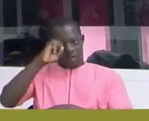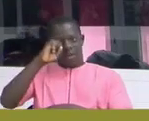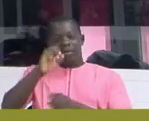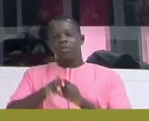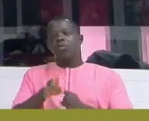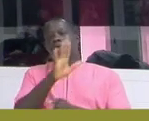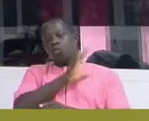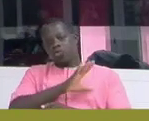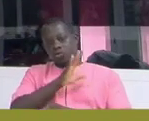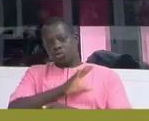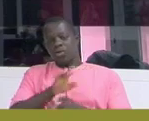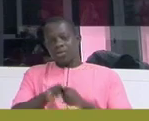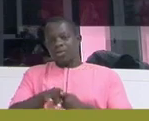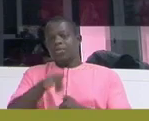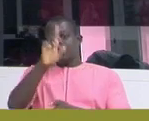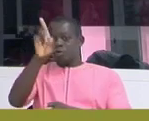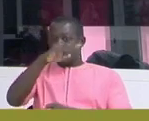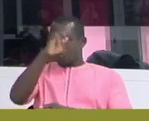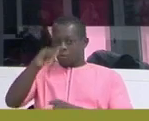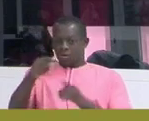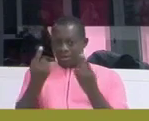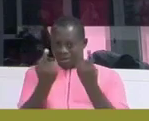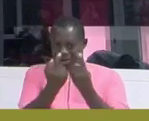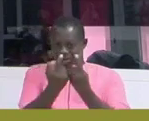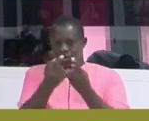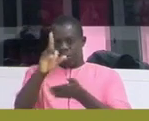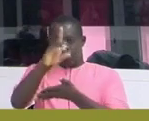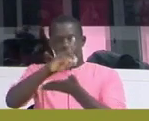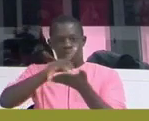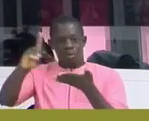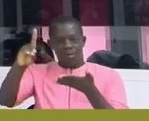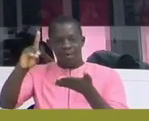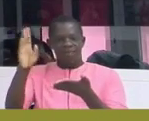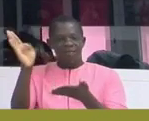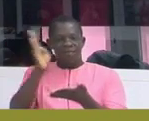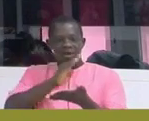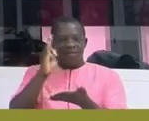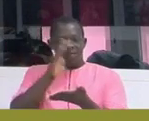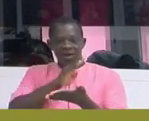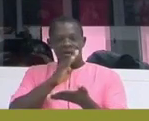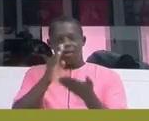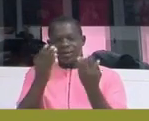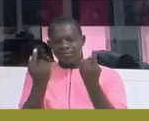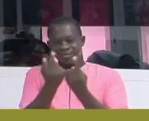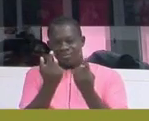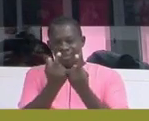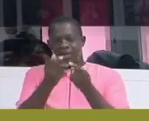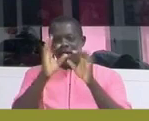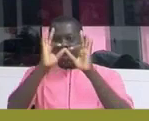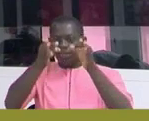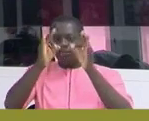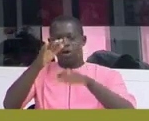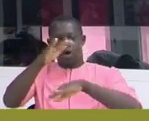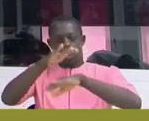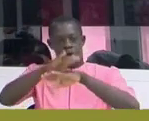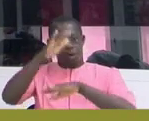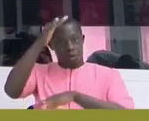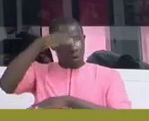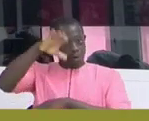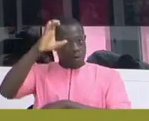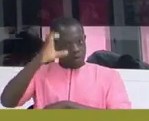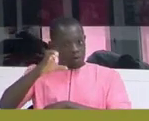Yes, I understand. It is also an offense to provide false testimony to the